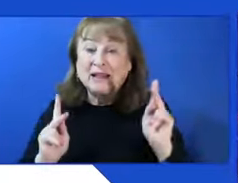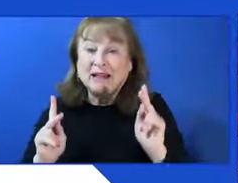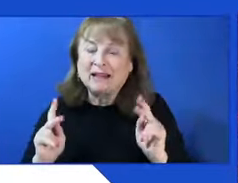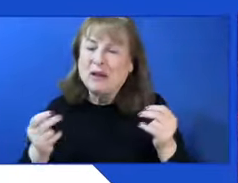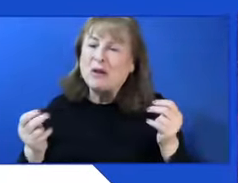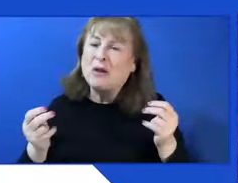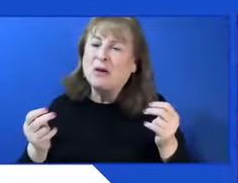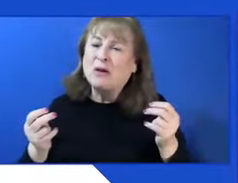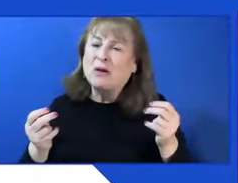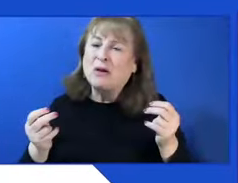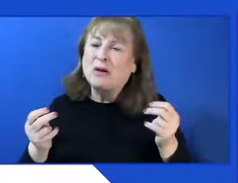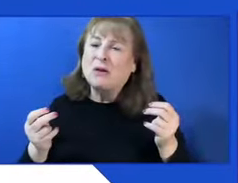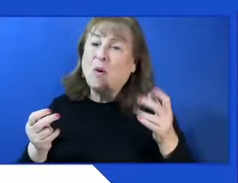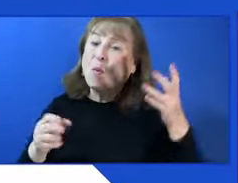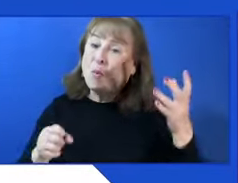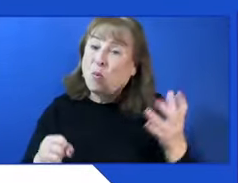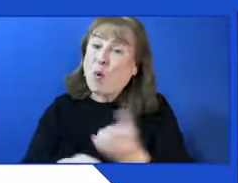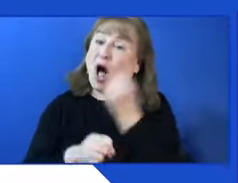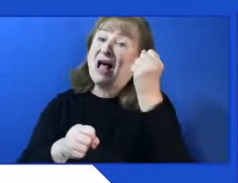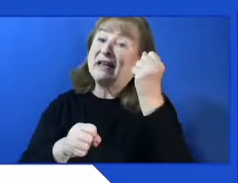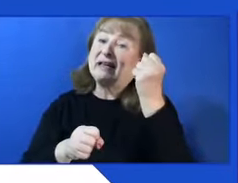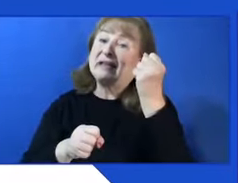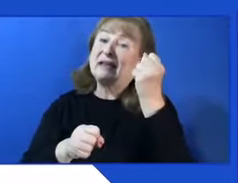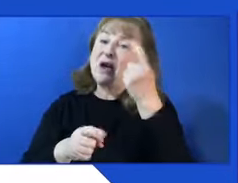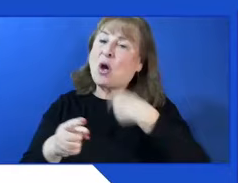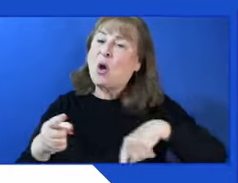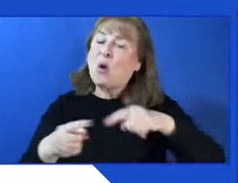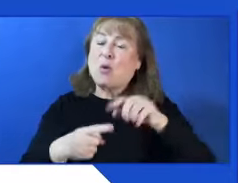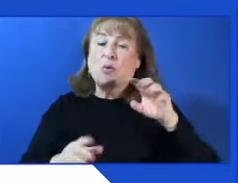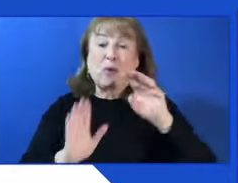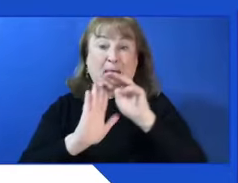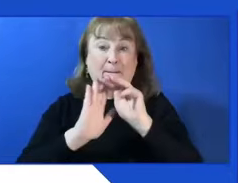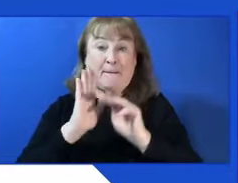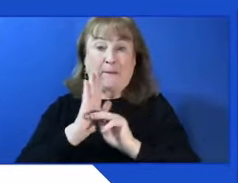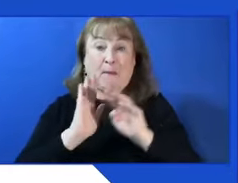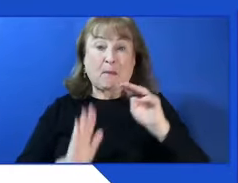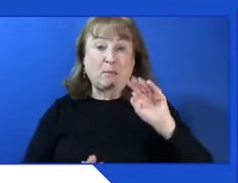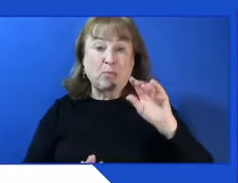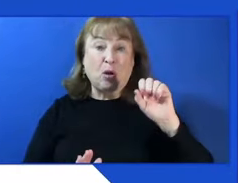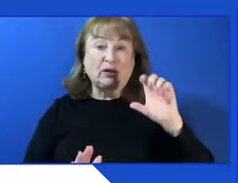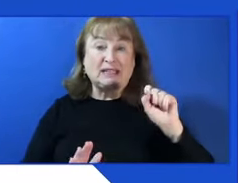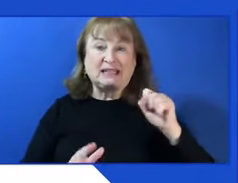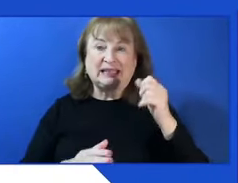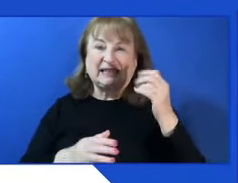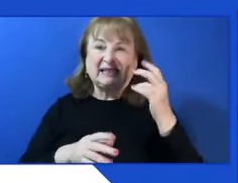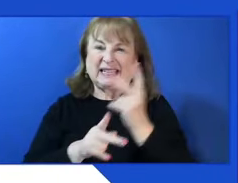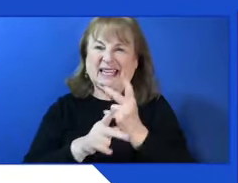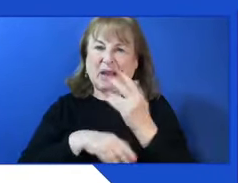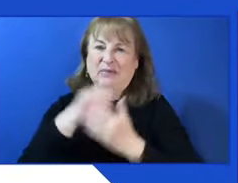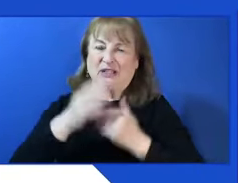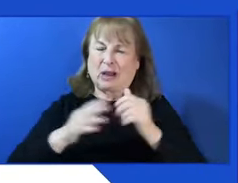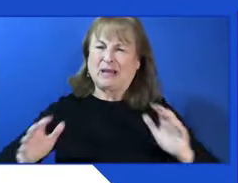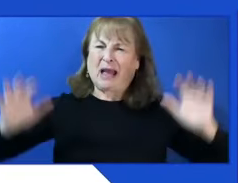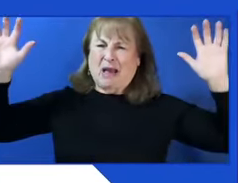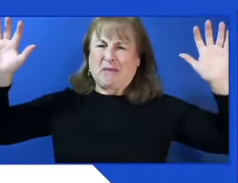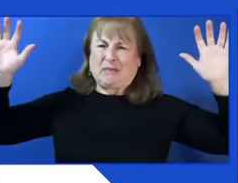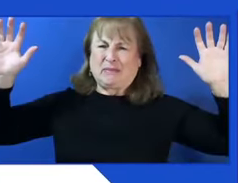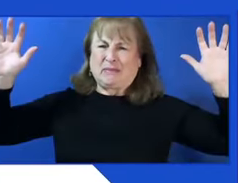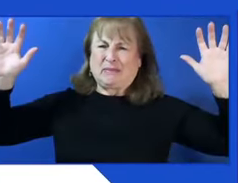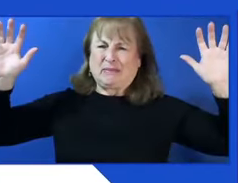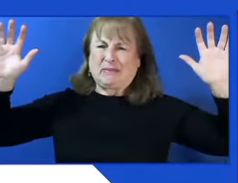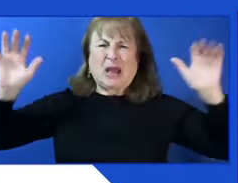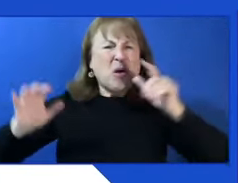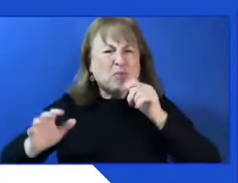won when Moses held his arms up. But who